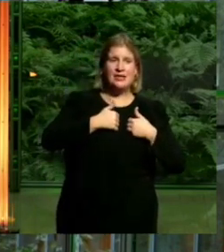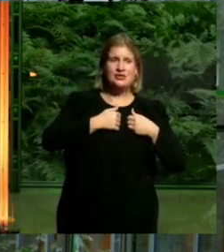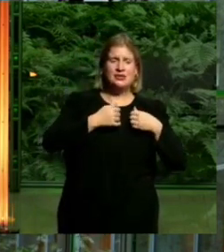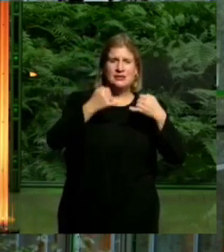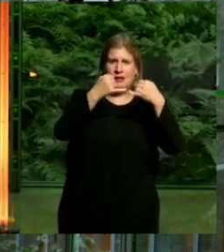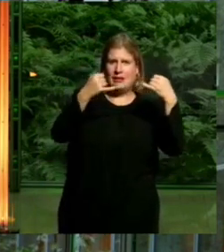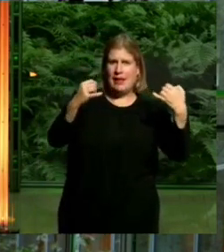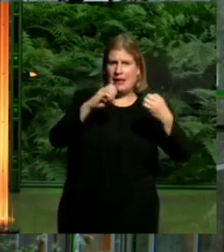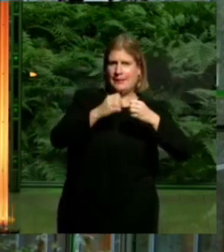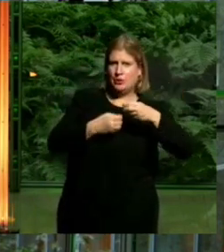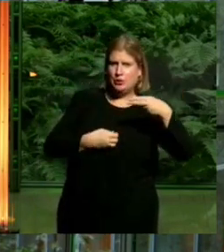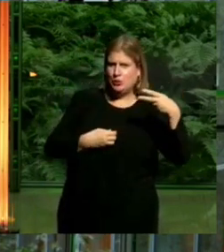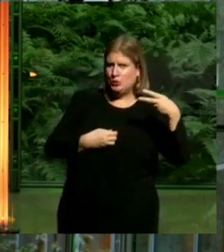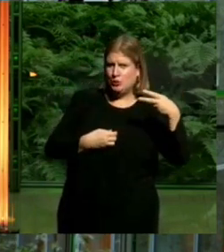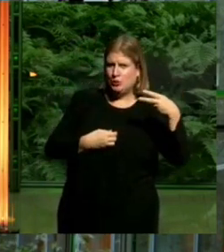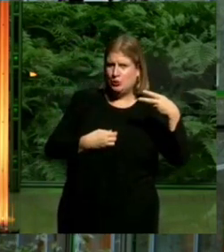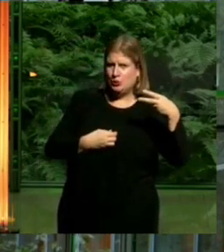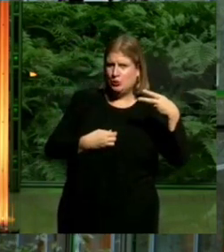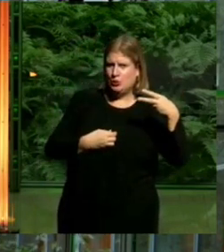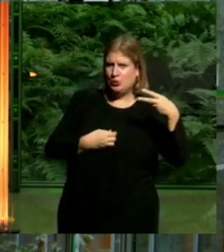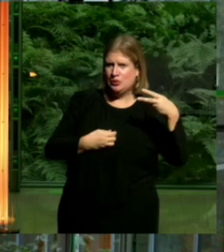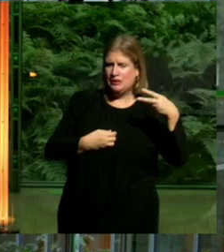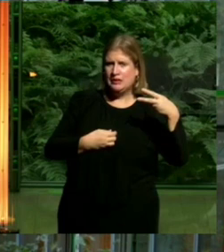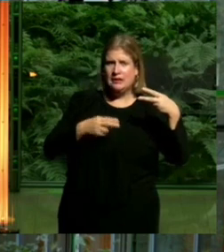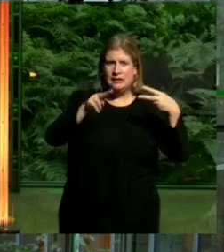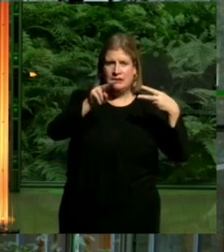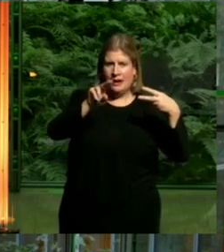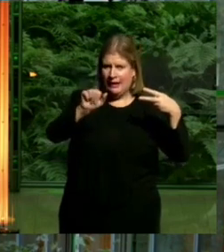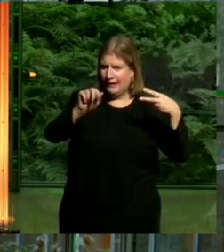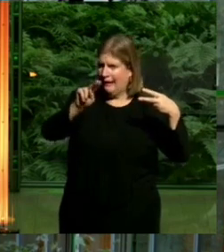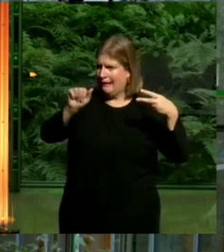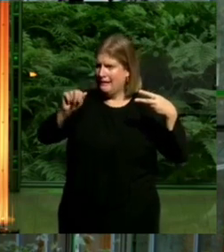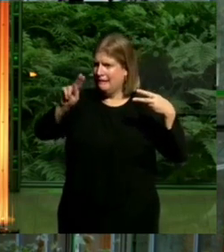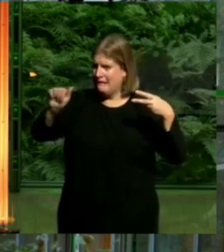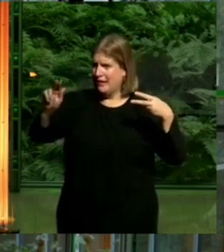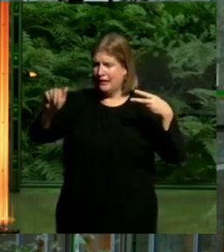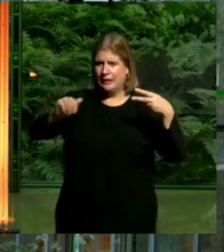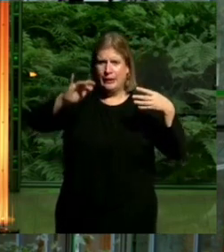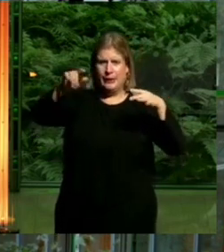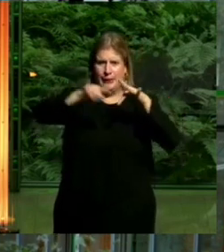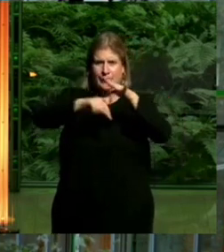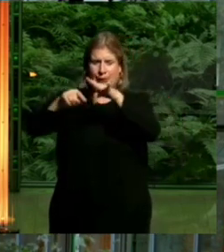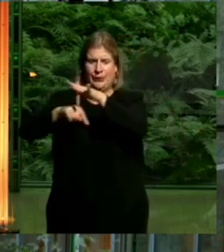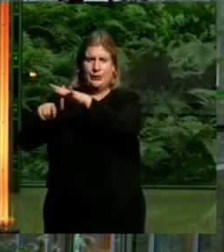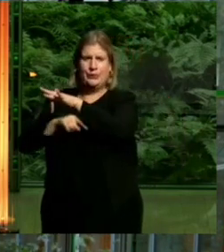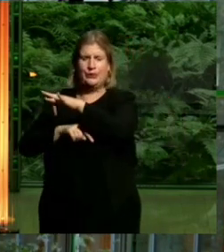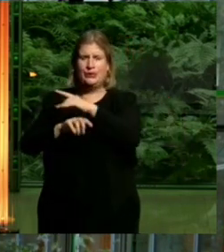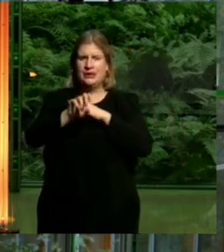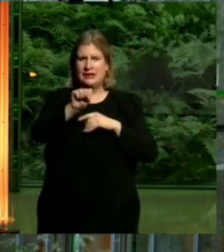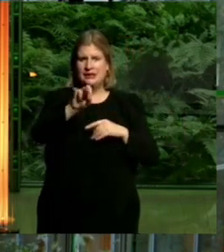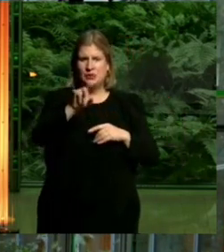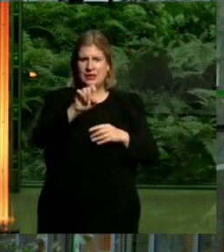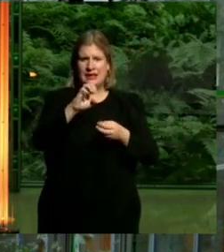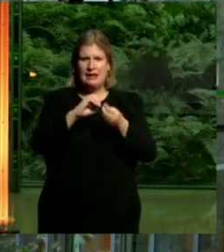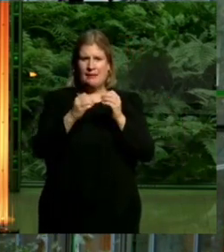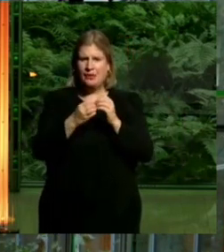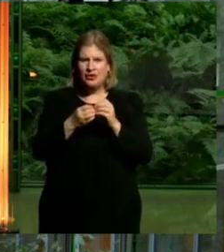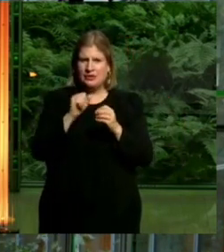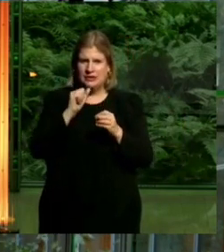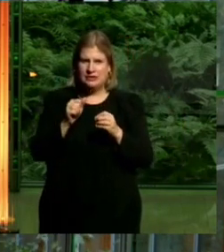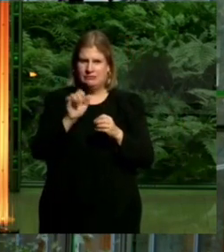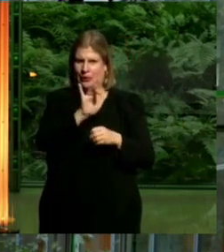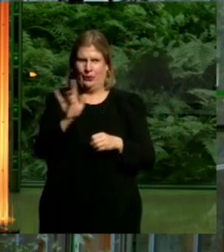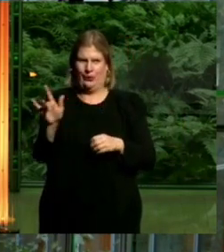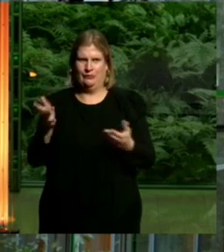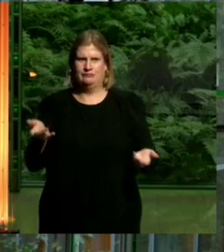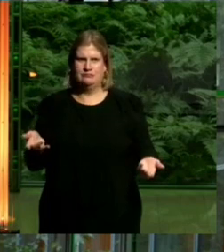2, it's all NAs, and you can see suite number is not populated. So what